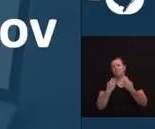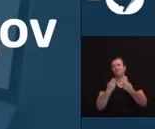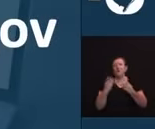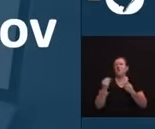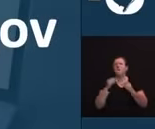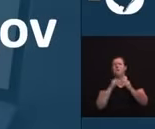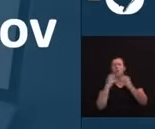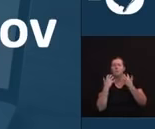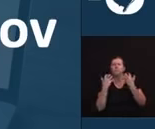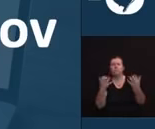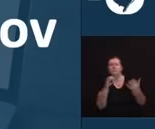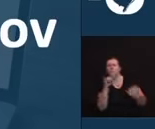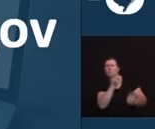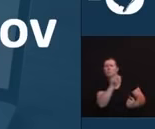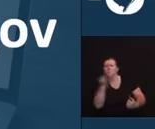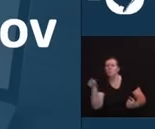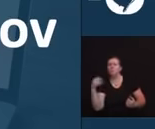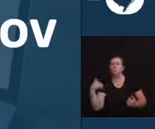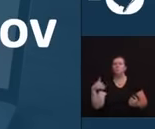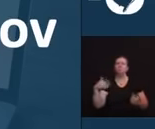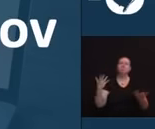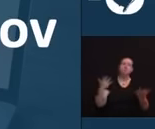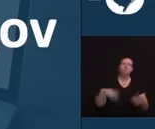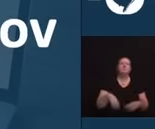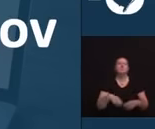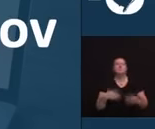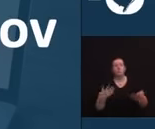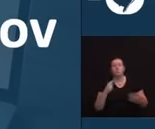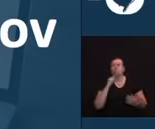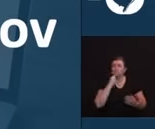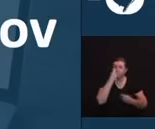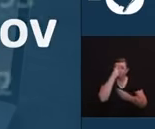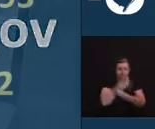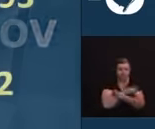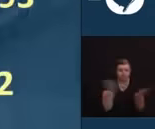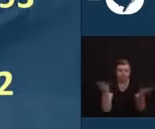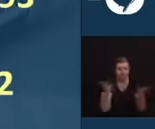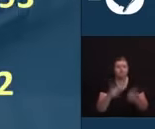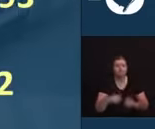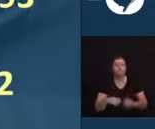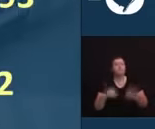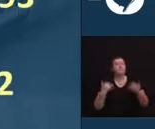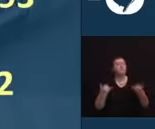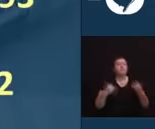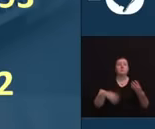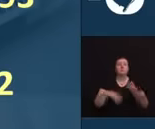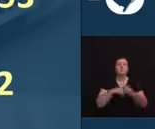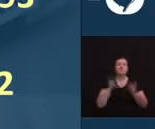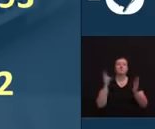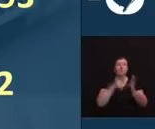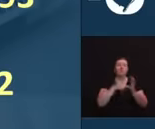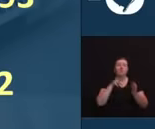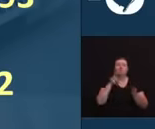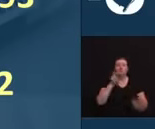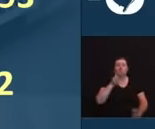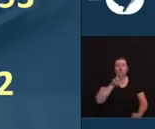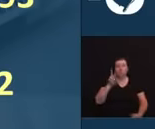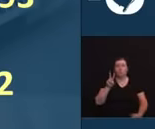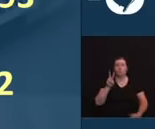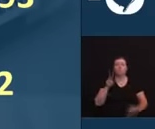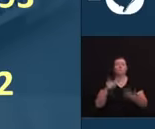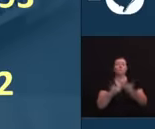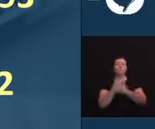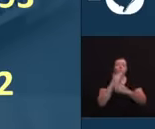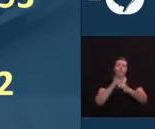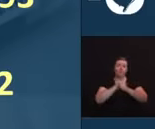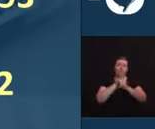very sobering note. So today we're reporting an additional 2,232 cases, Judy, if my math is